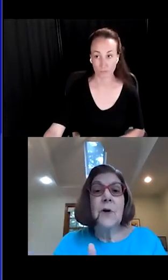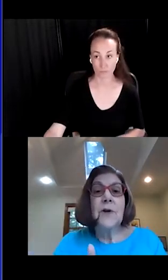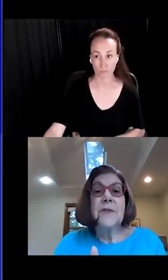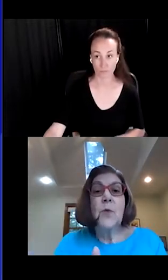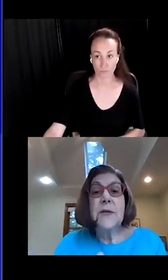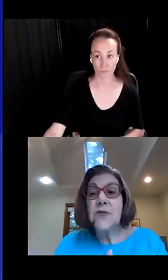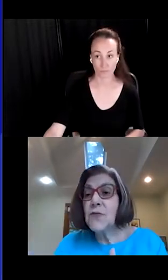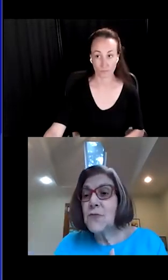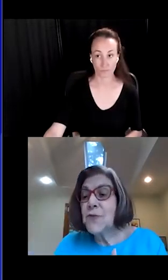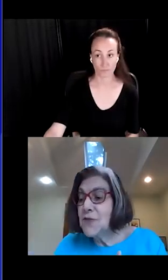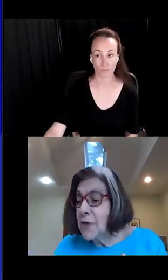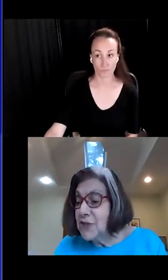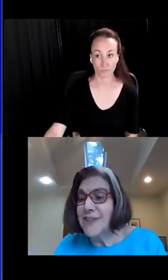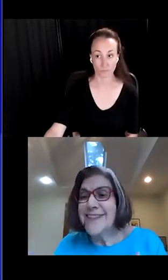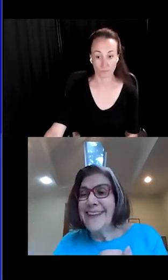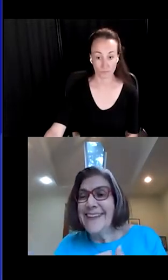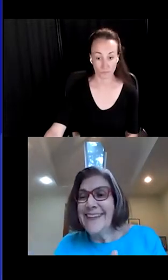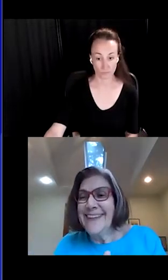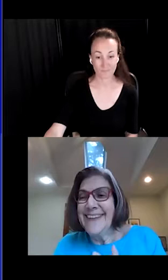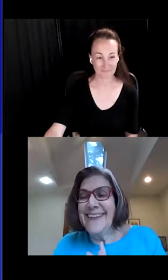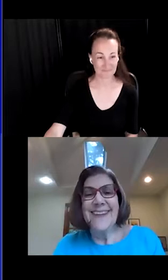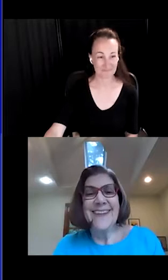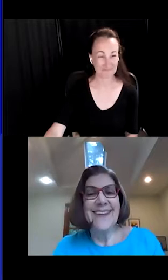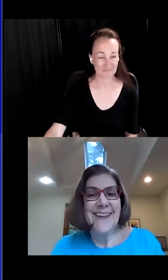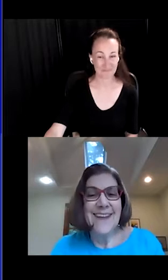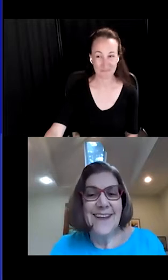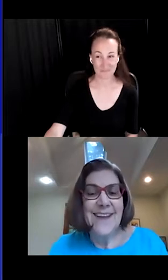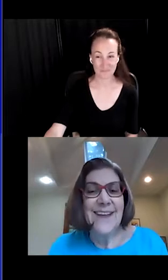So we're going to whiz through these questions.